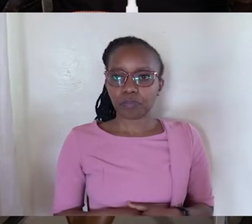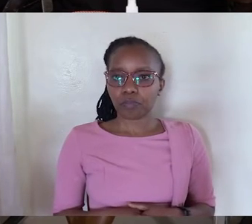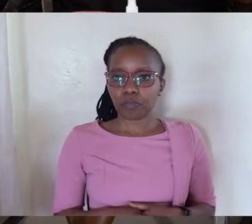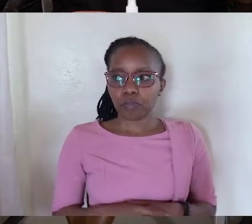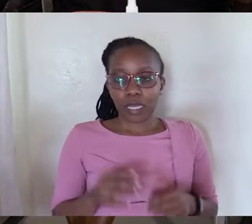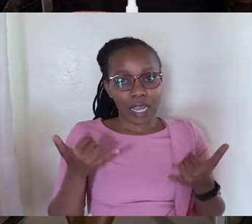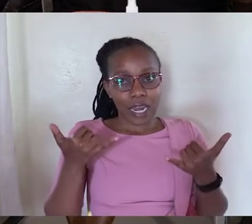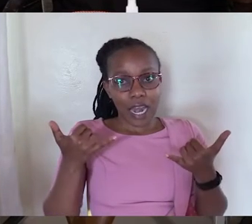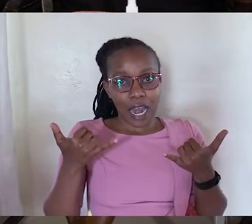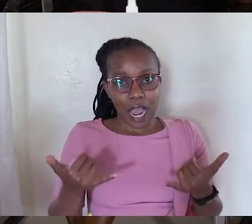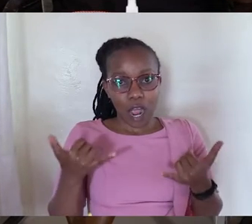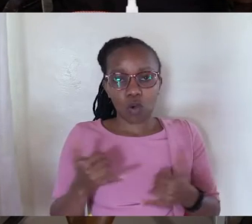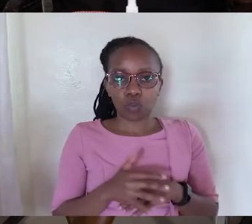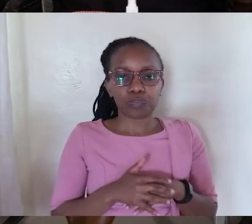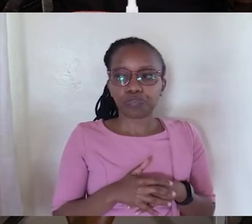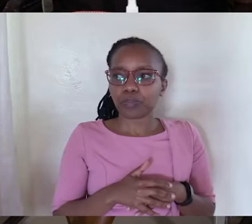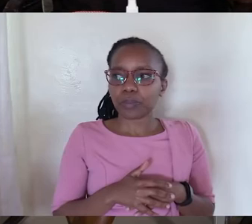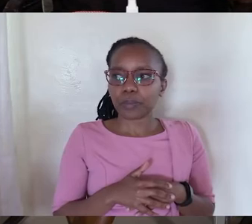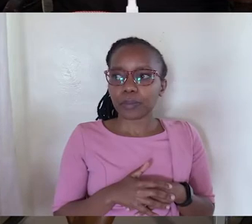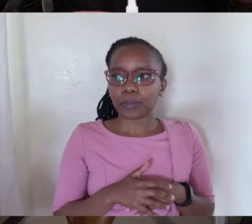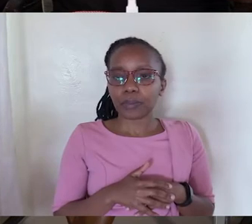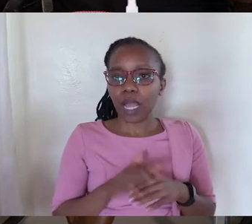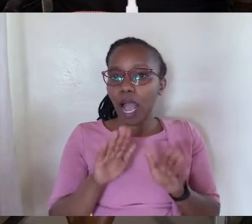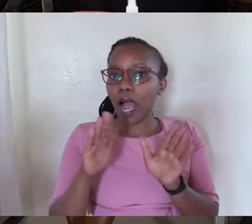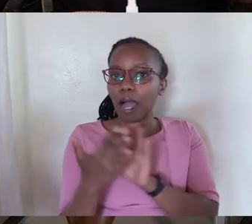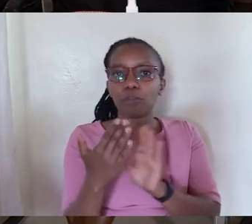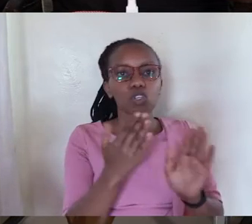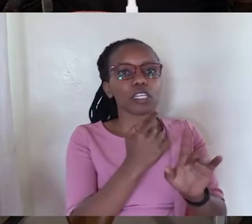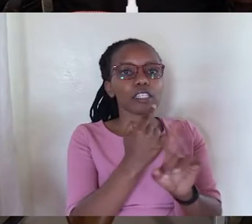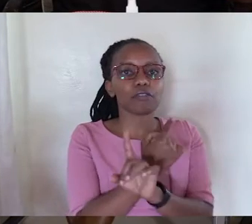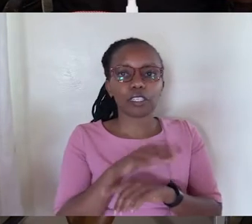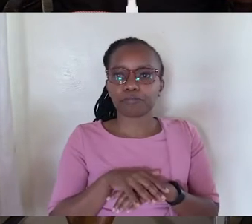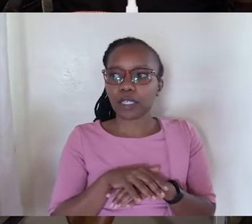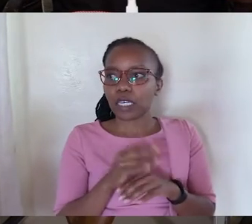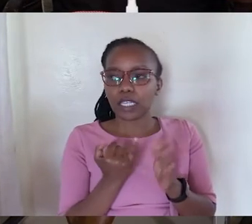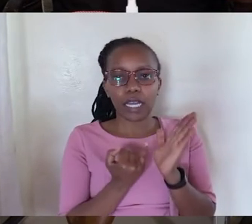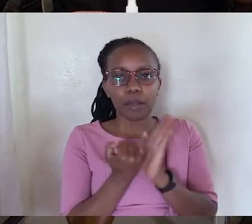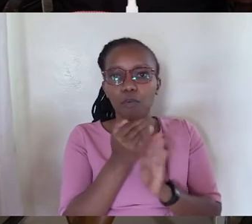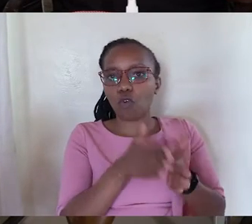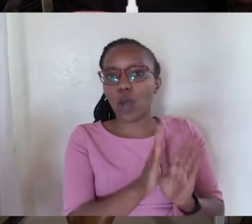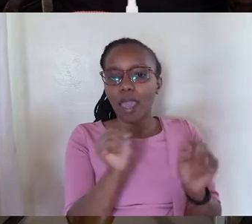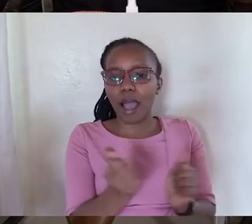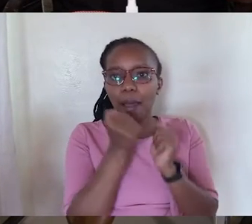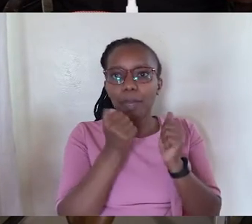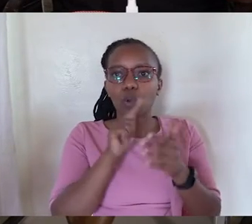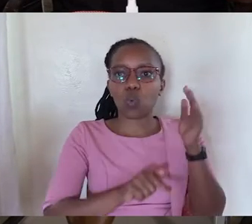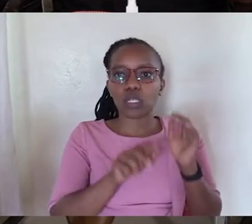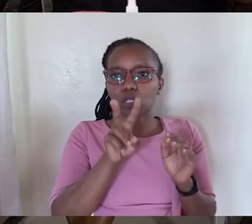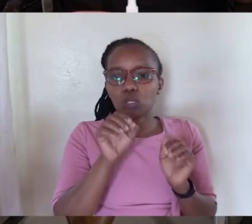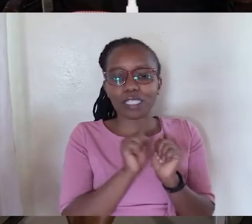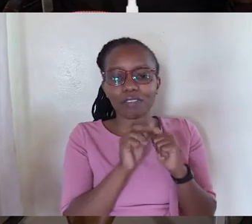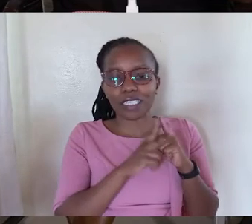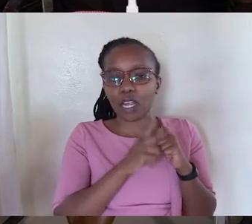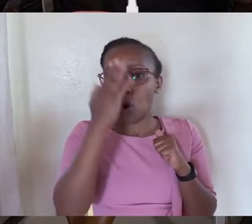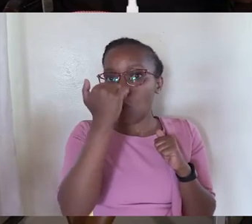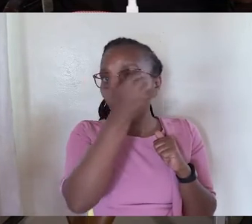thing now, it is we are giving it a different approach. It is an improved version of what happened in 2017, because